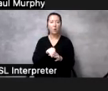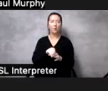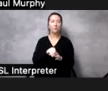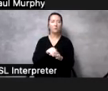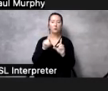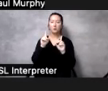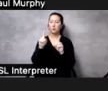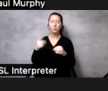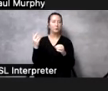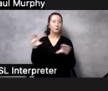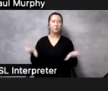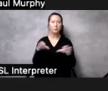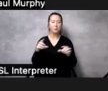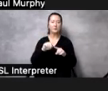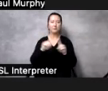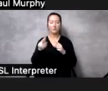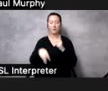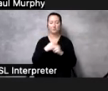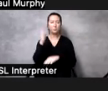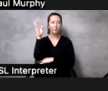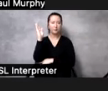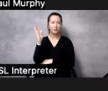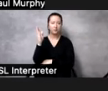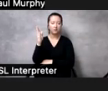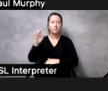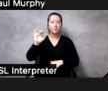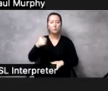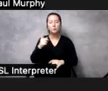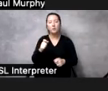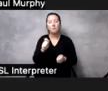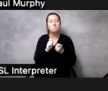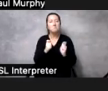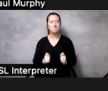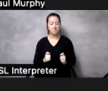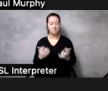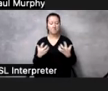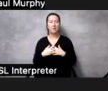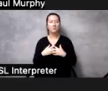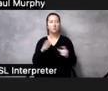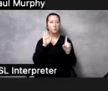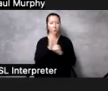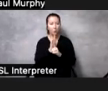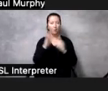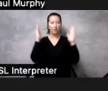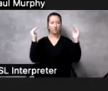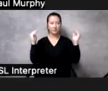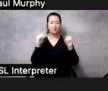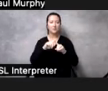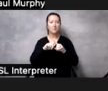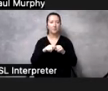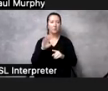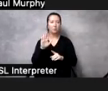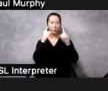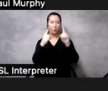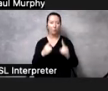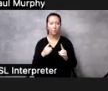poster presentations or other things? So you can tune, right, what your expectations are depending on what your goals